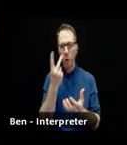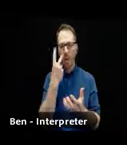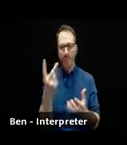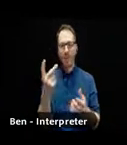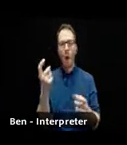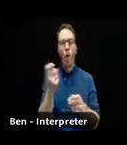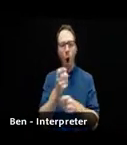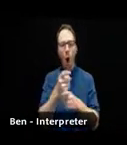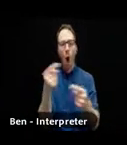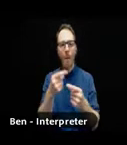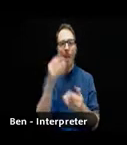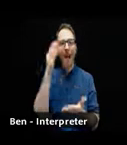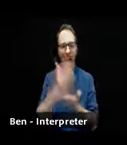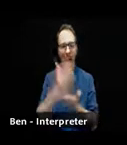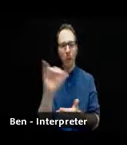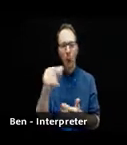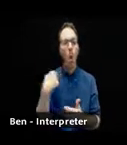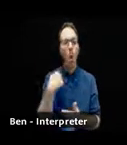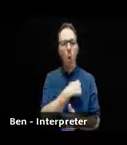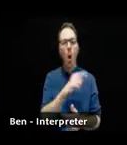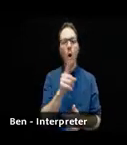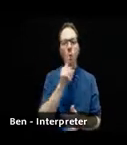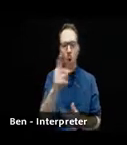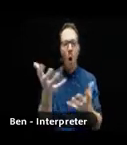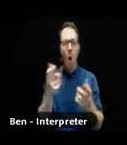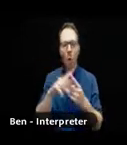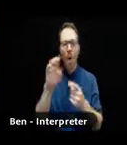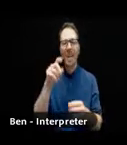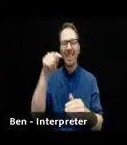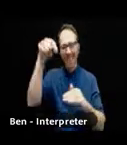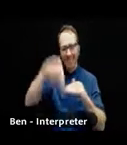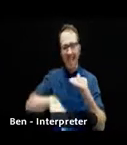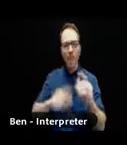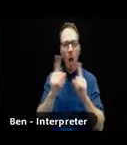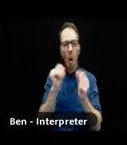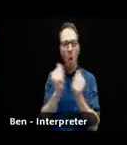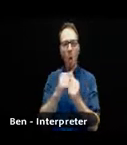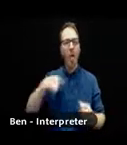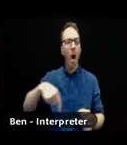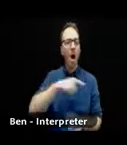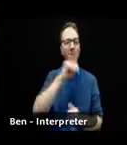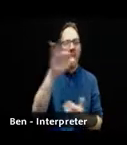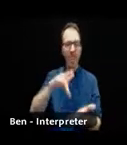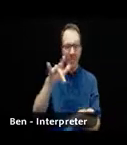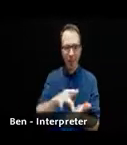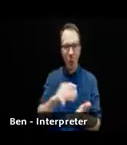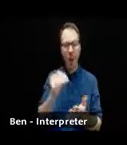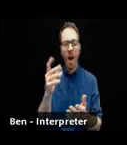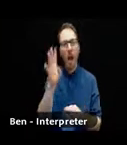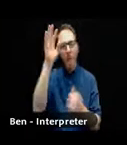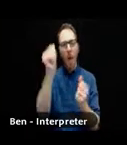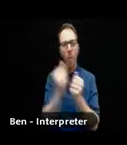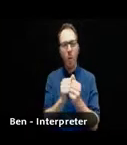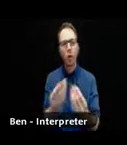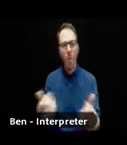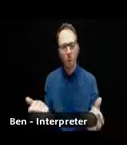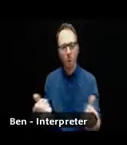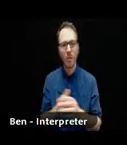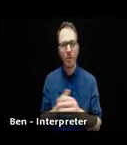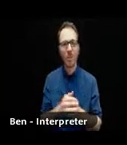well, right? And that we really want to be in deep dialogue with us at the center of coming up with solutions to